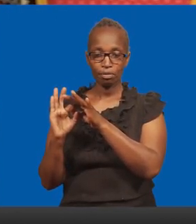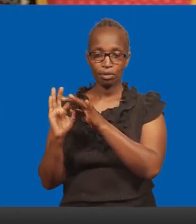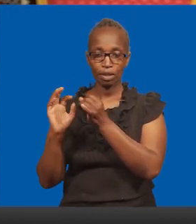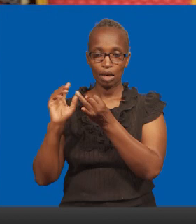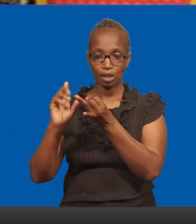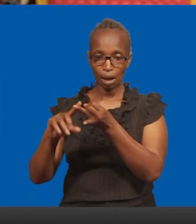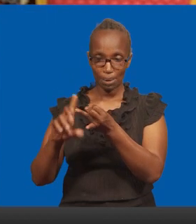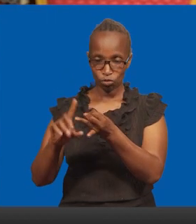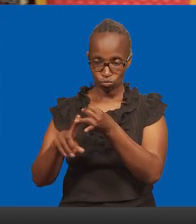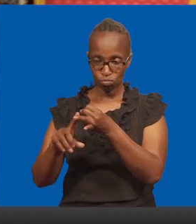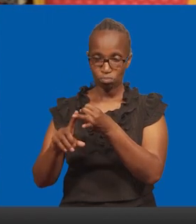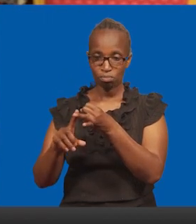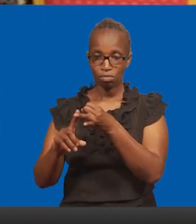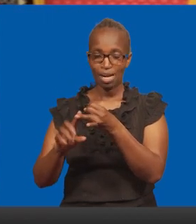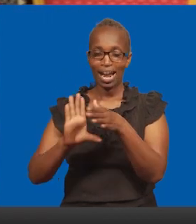Ya pili,